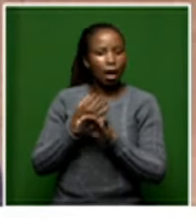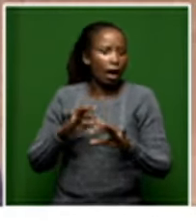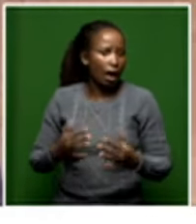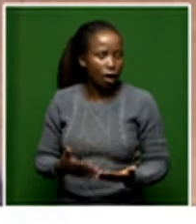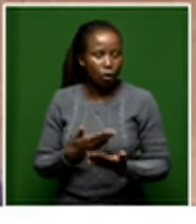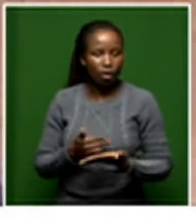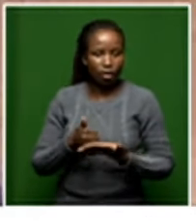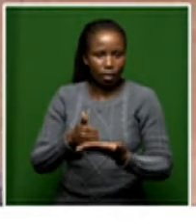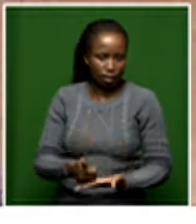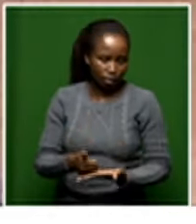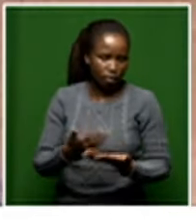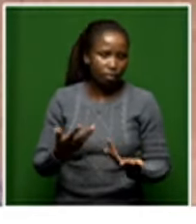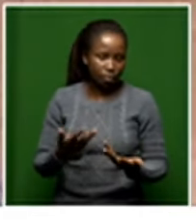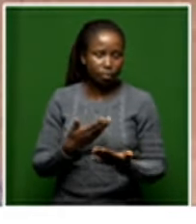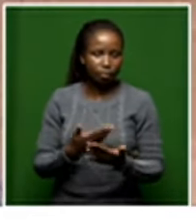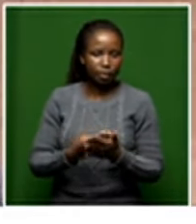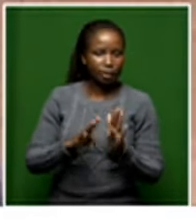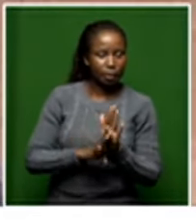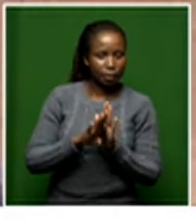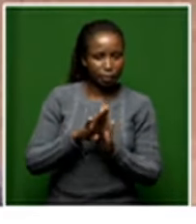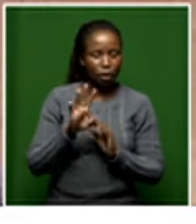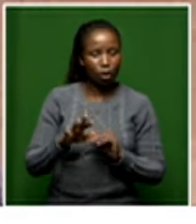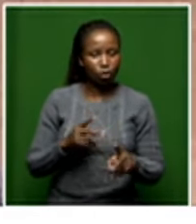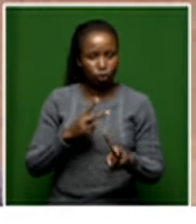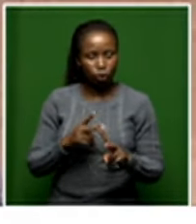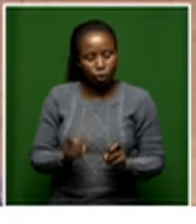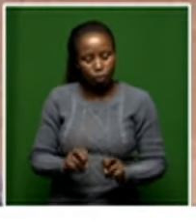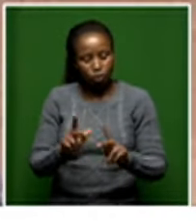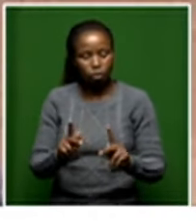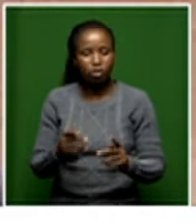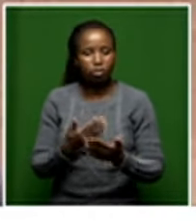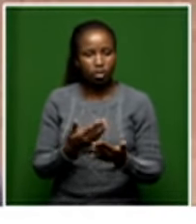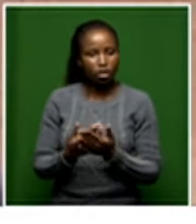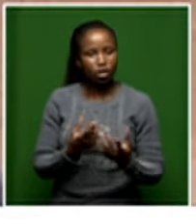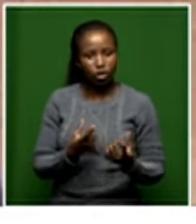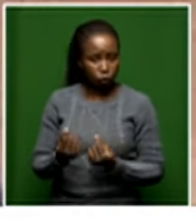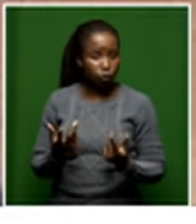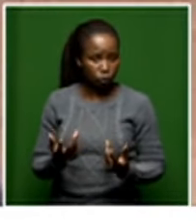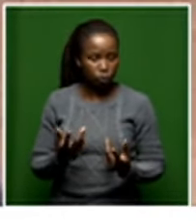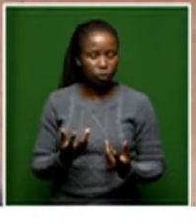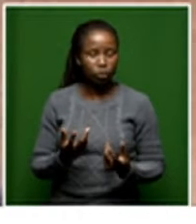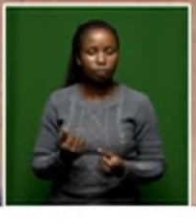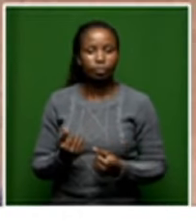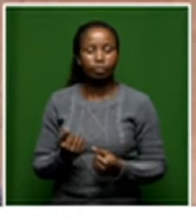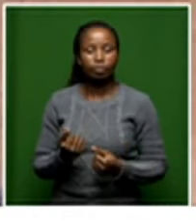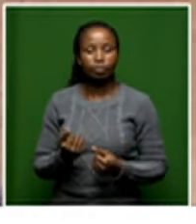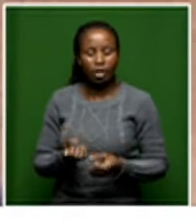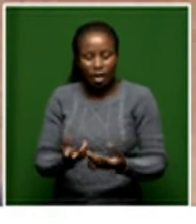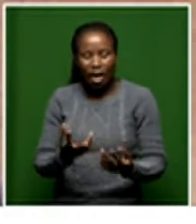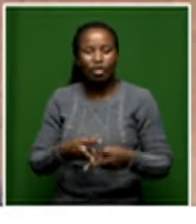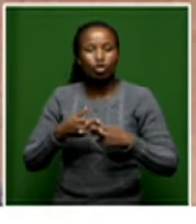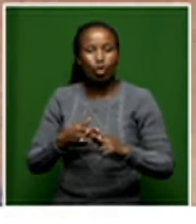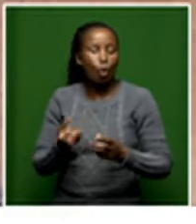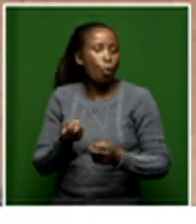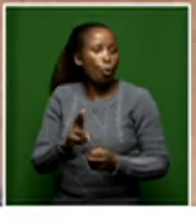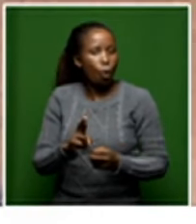they're looking at. The point for us is to give musicians an opportunity to eventually have tools that they're able to use to see